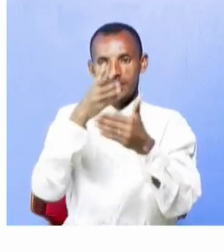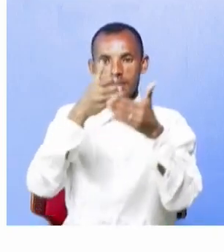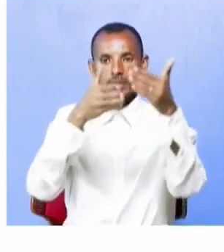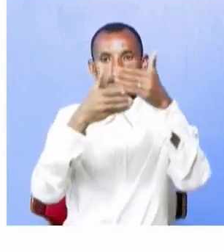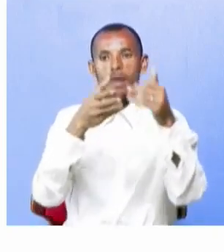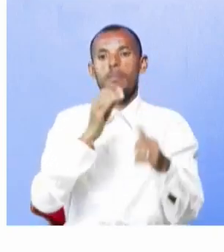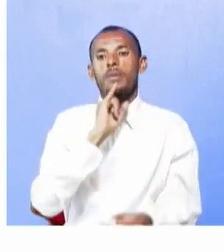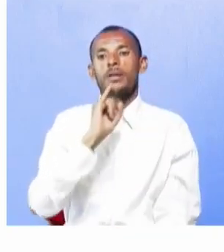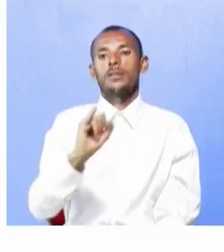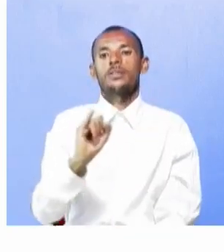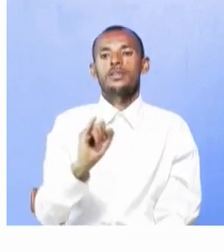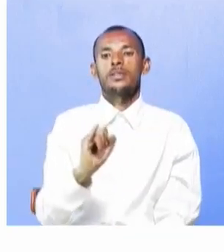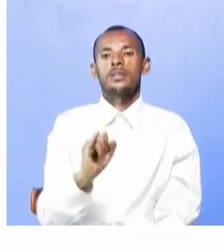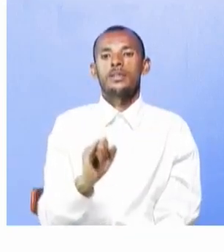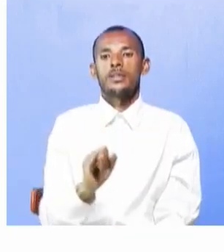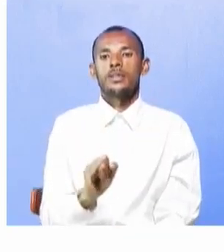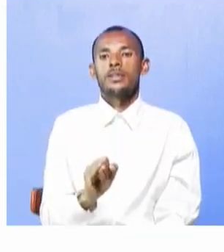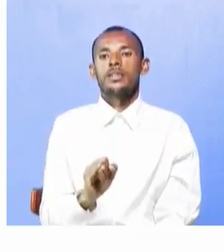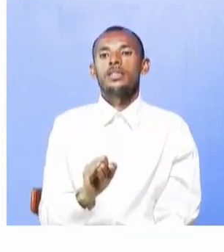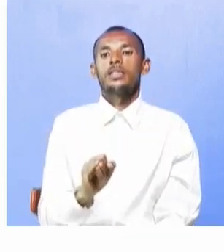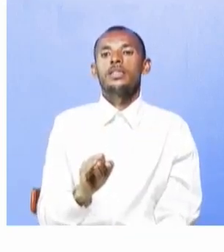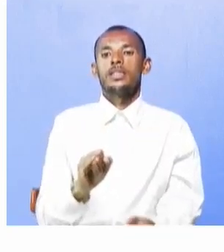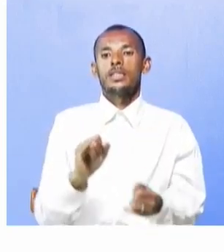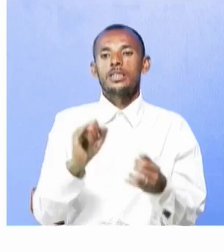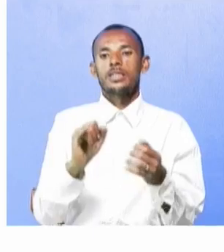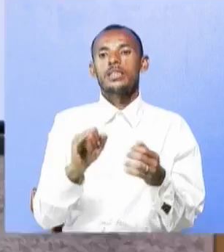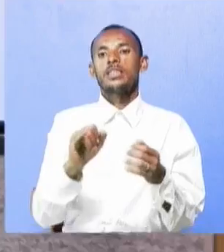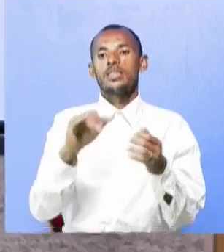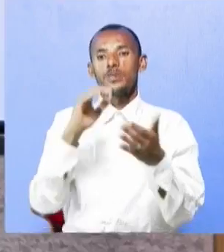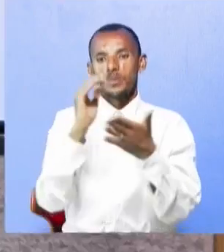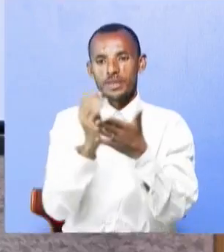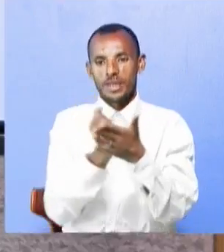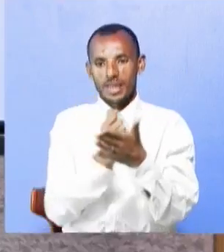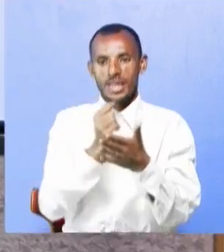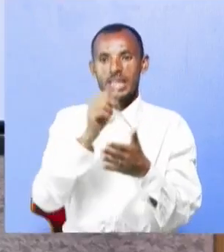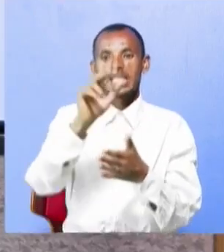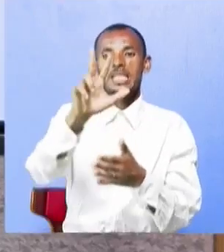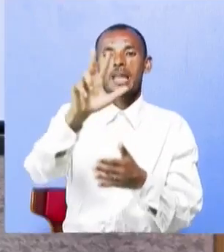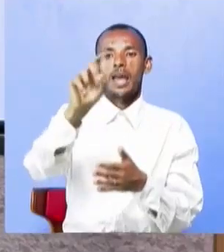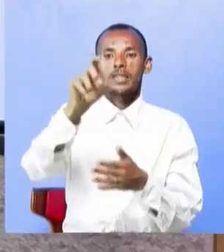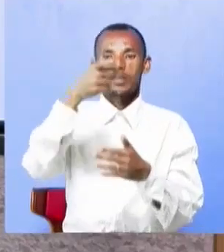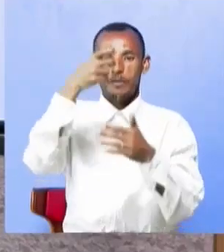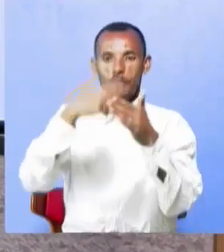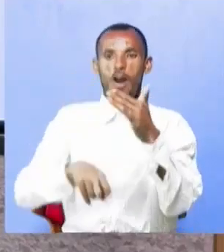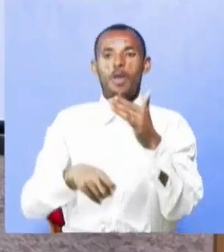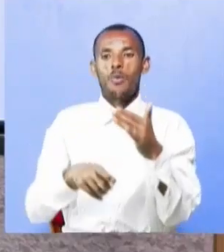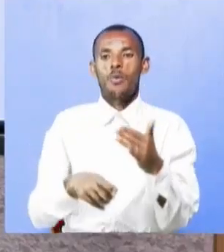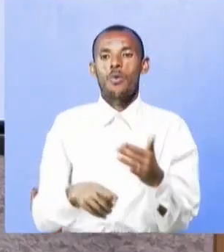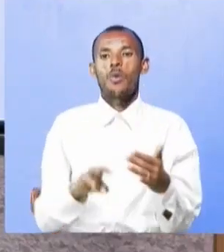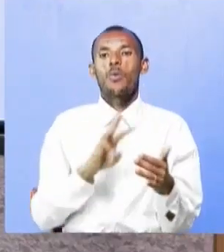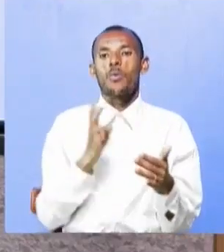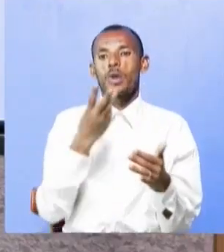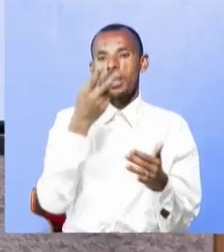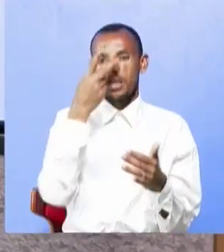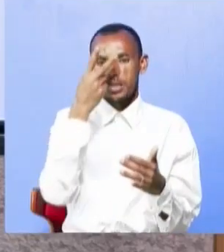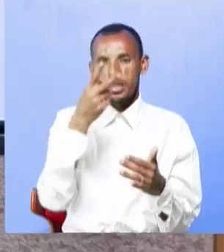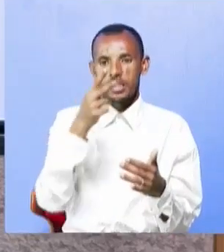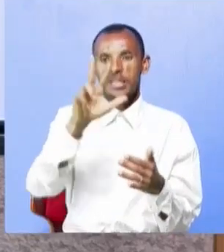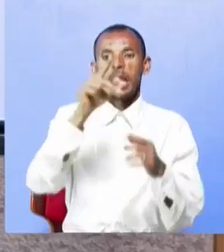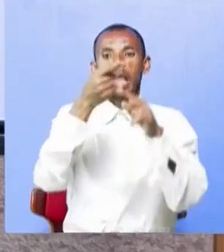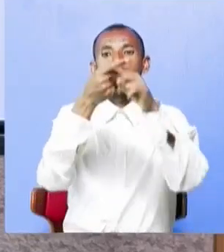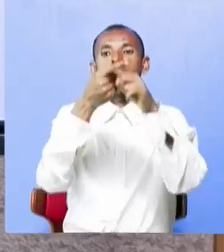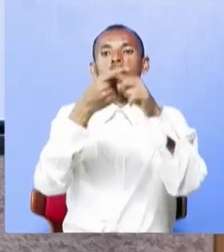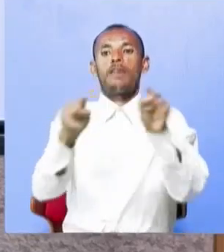is taking 3 x values, okay? In step 1, we will take 3